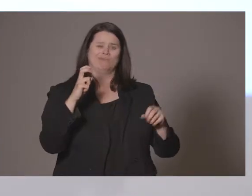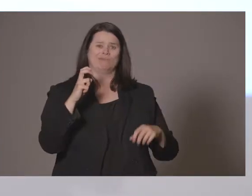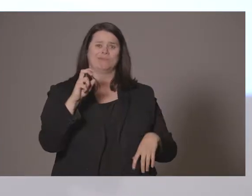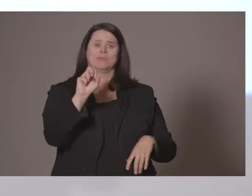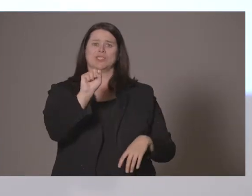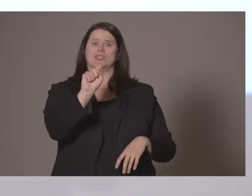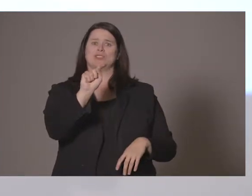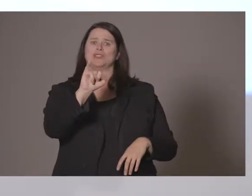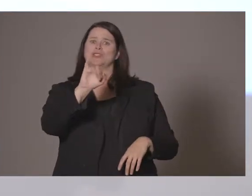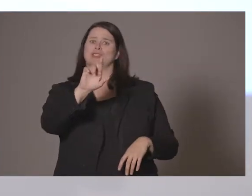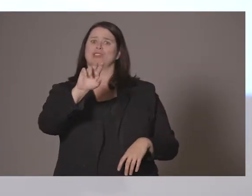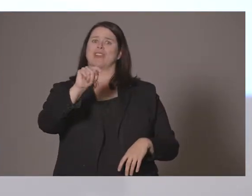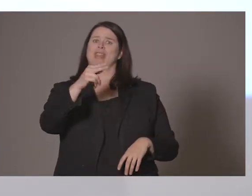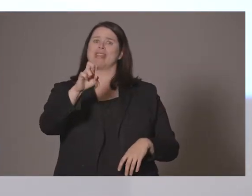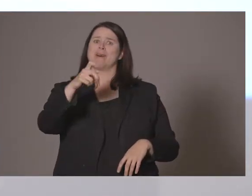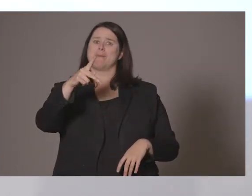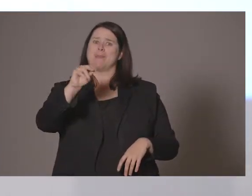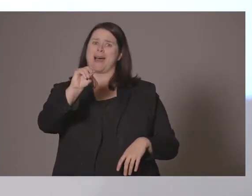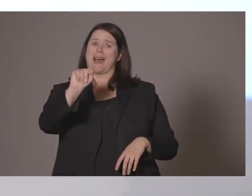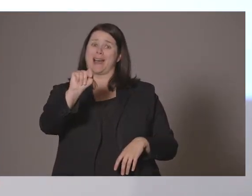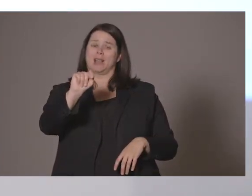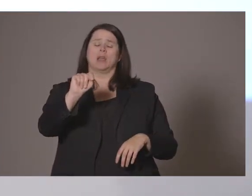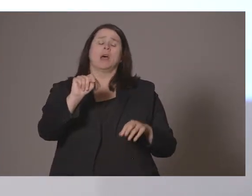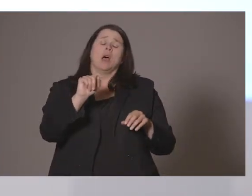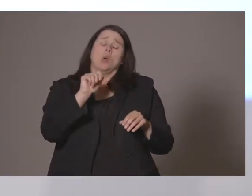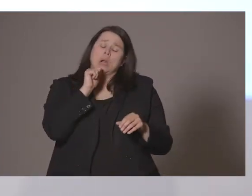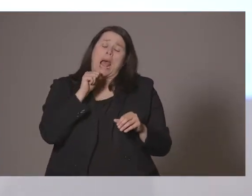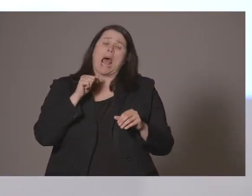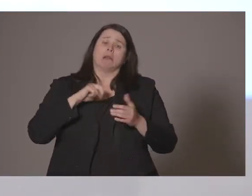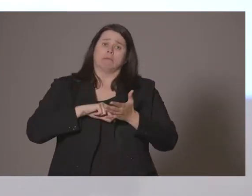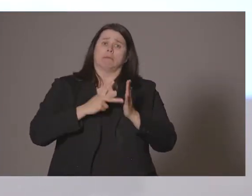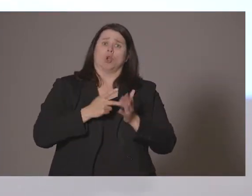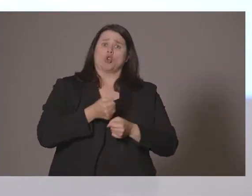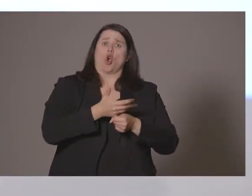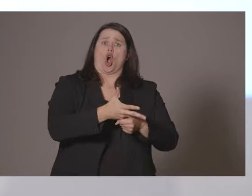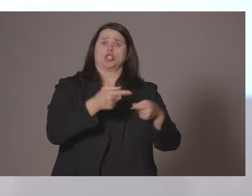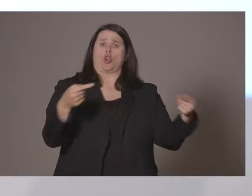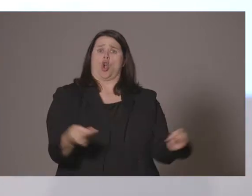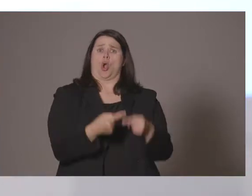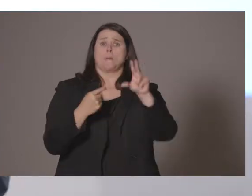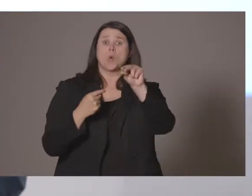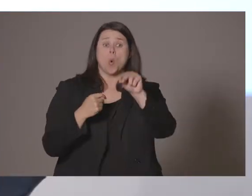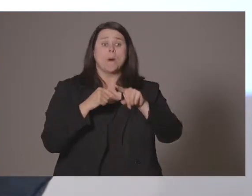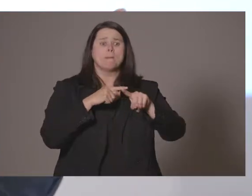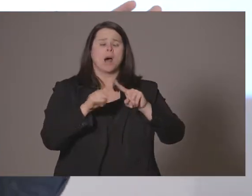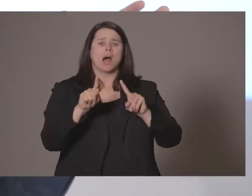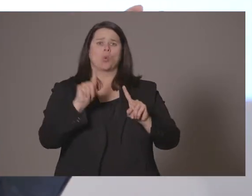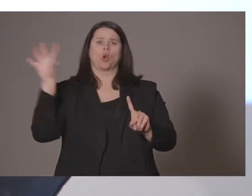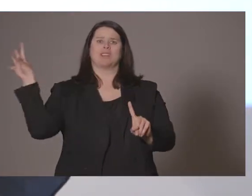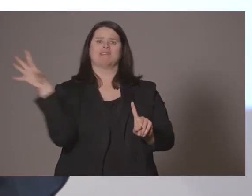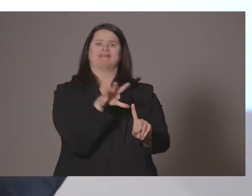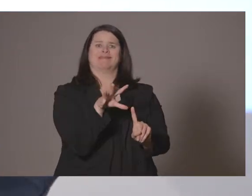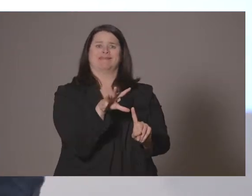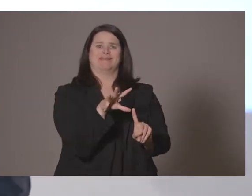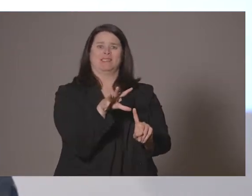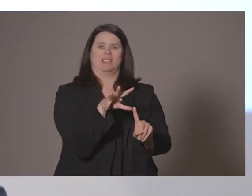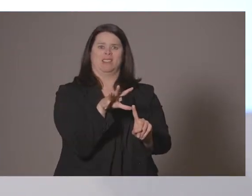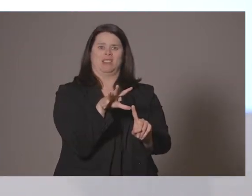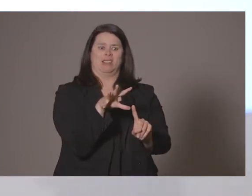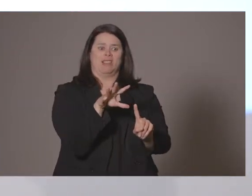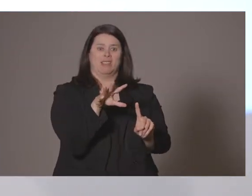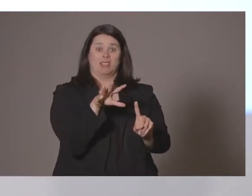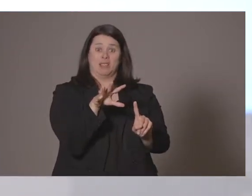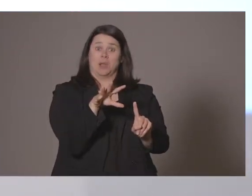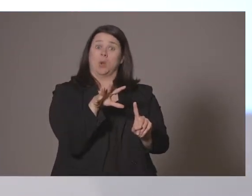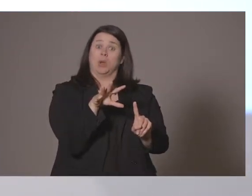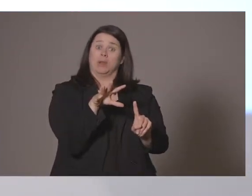Not because we're necessarily causing harm, but because we're shining light on the things that people would